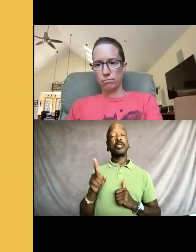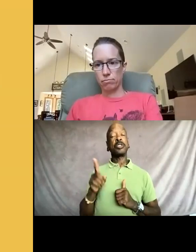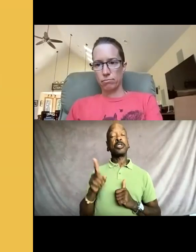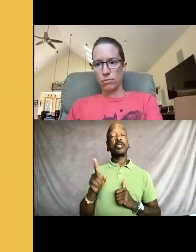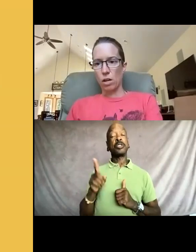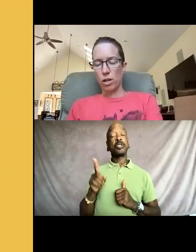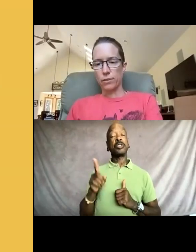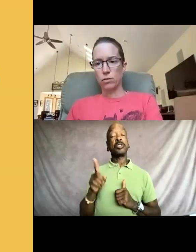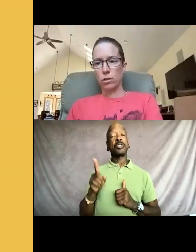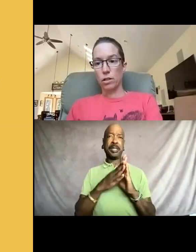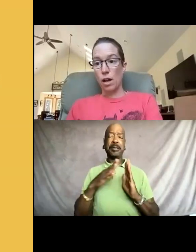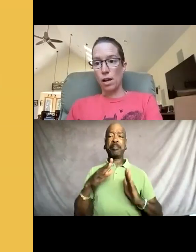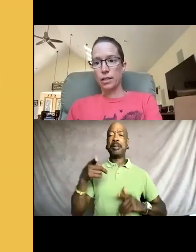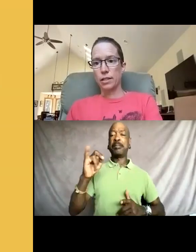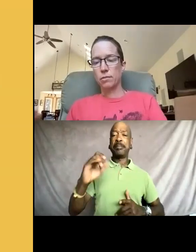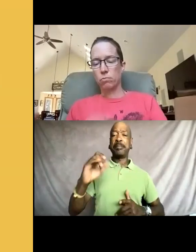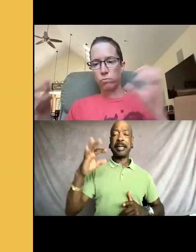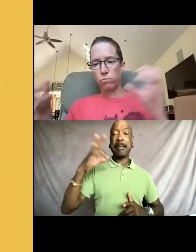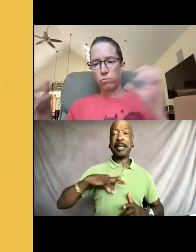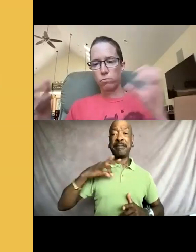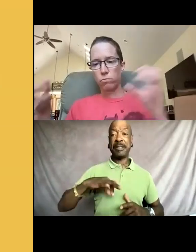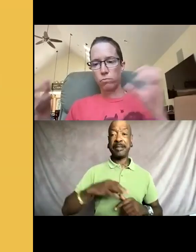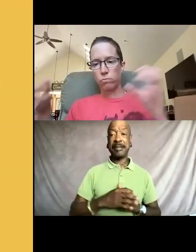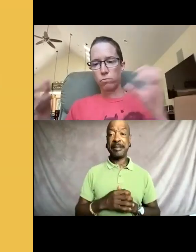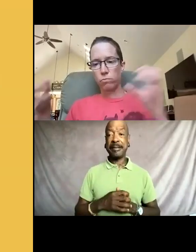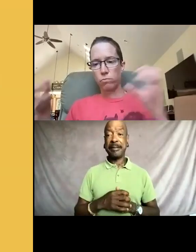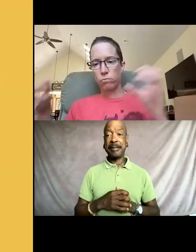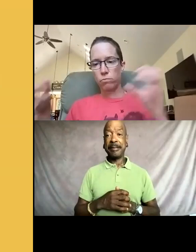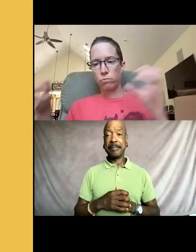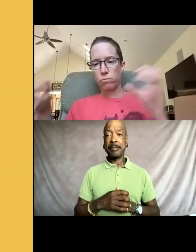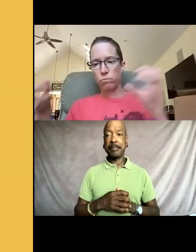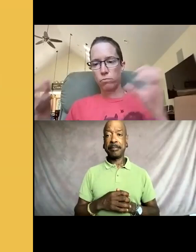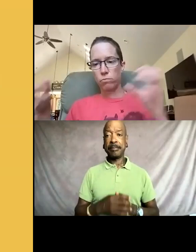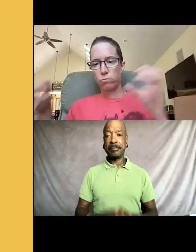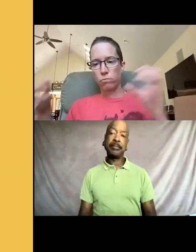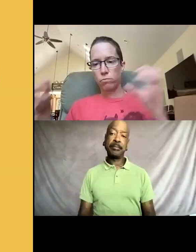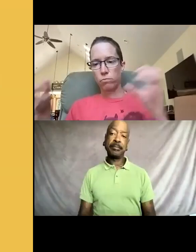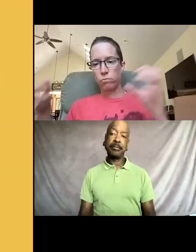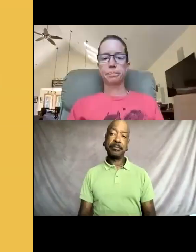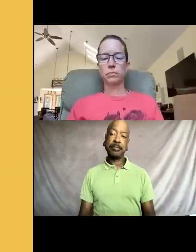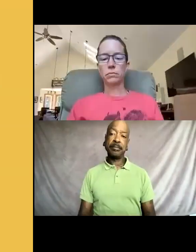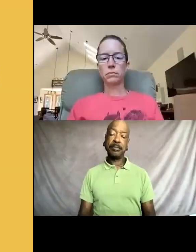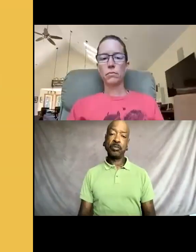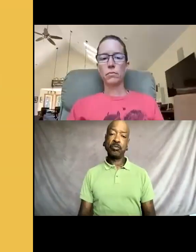benefit nonprofit or not is, I would say, the pivotal choice that a lot of our clients